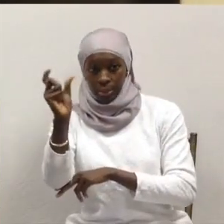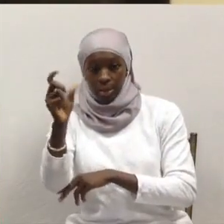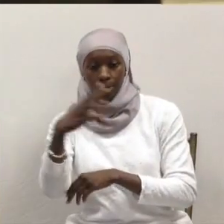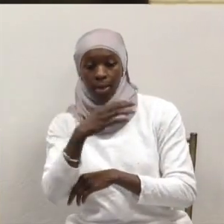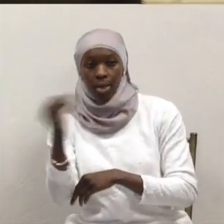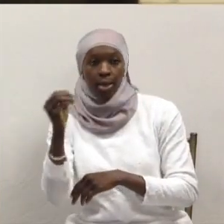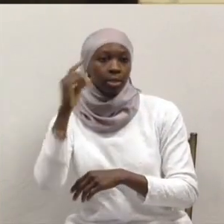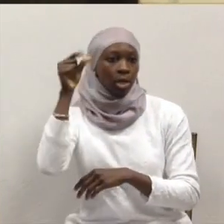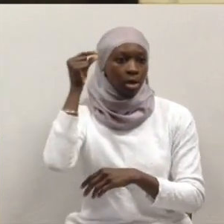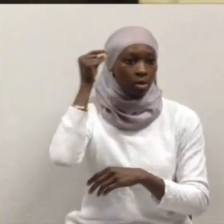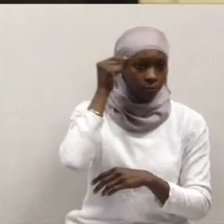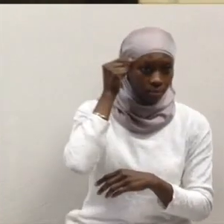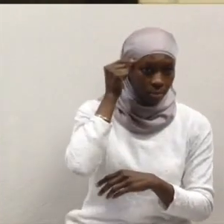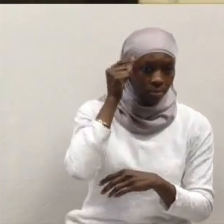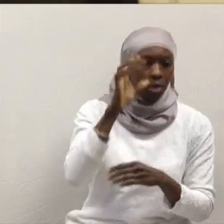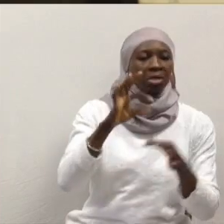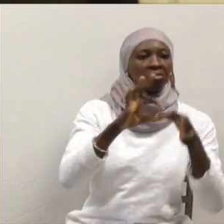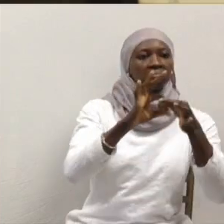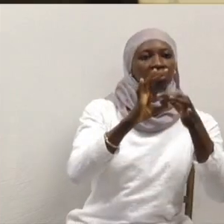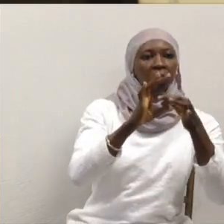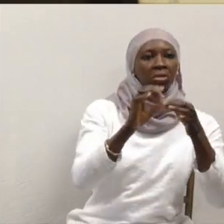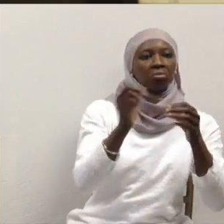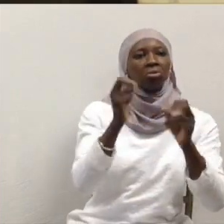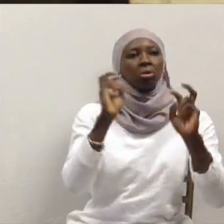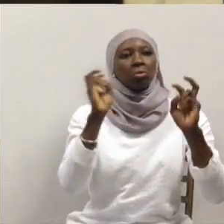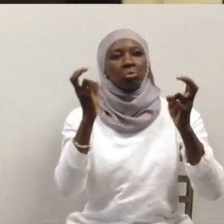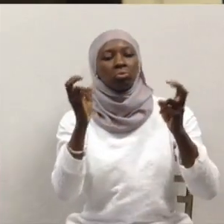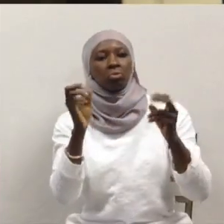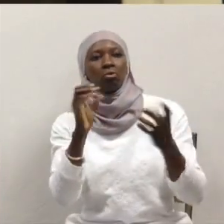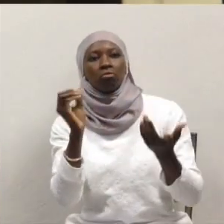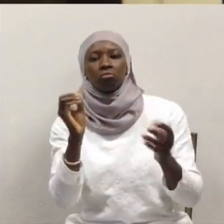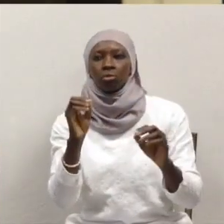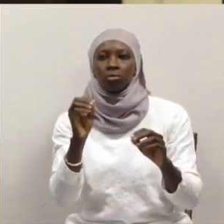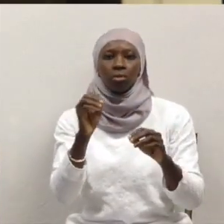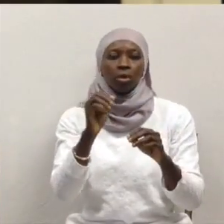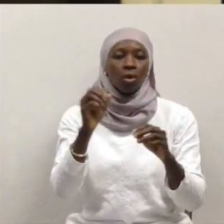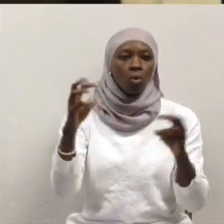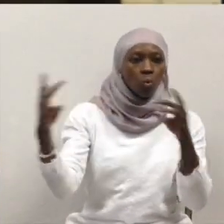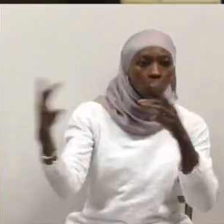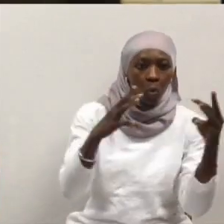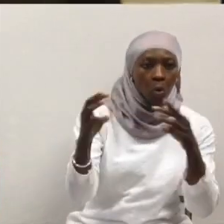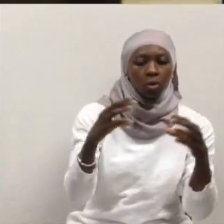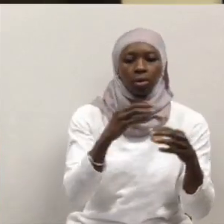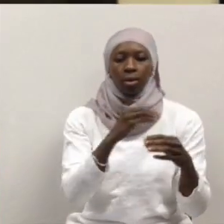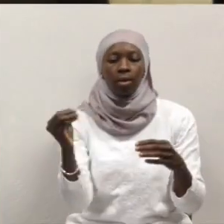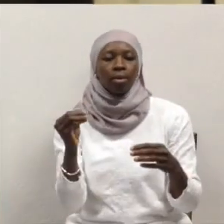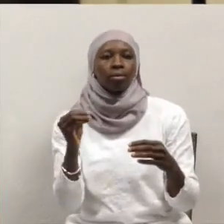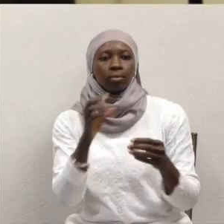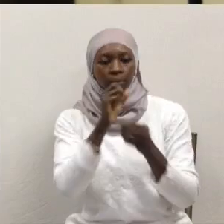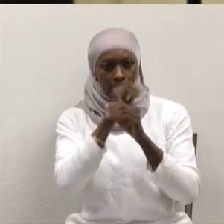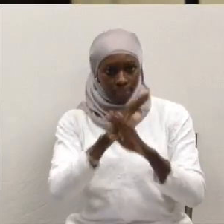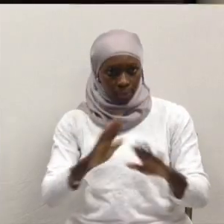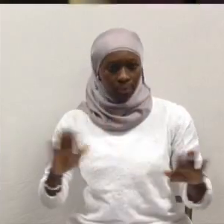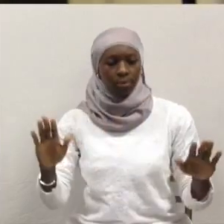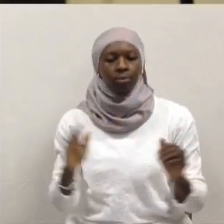as it relates to the issue of war and peace. I will just give today a glimpse into